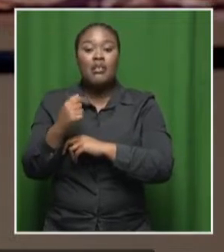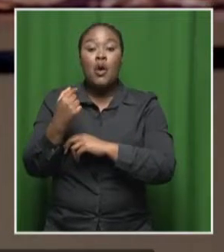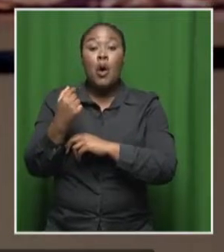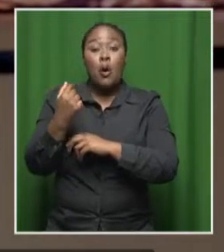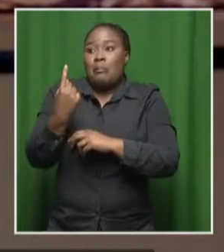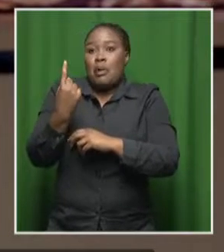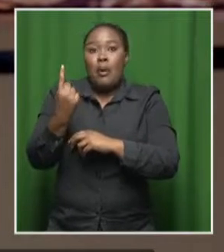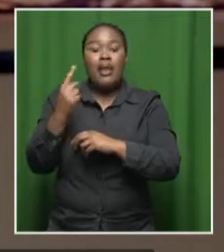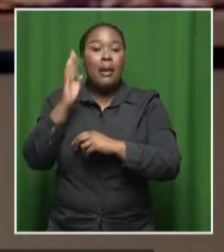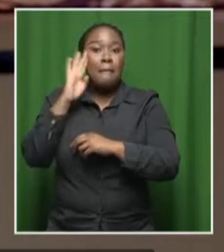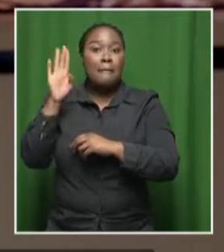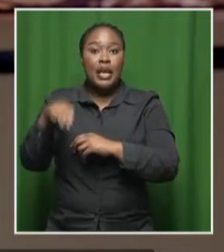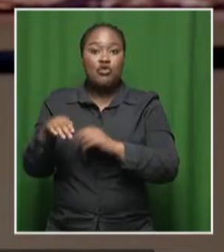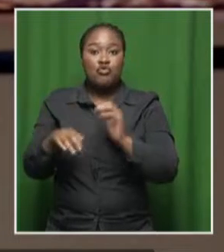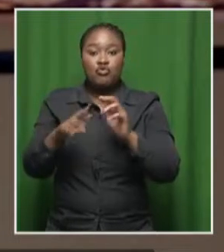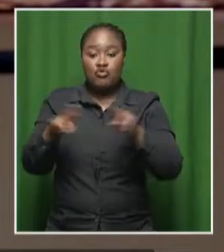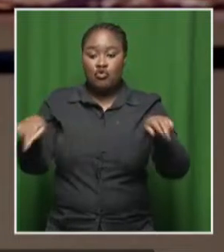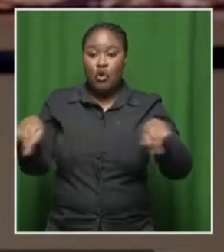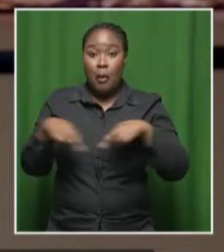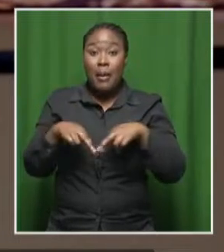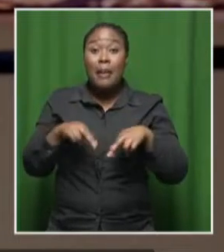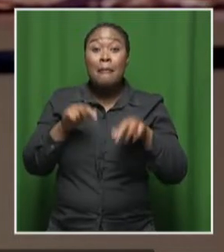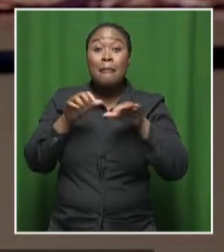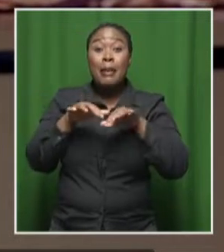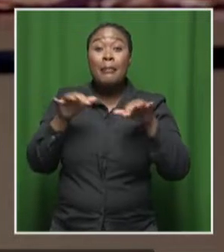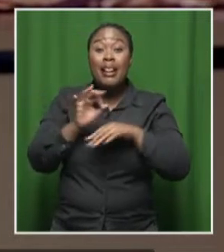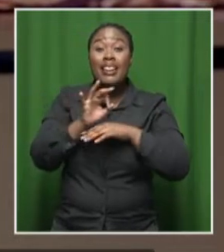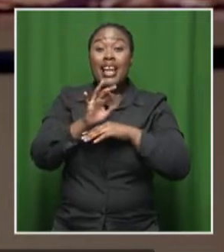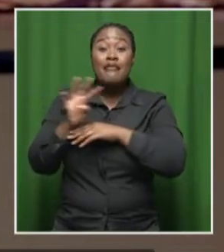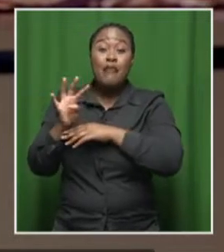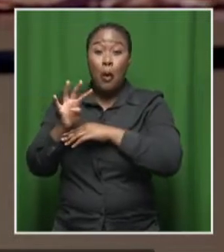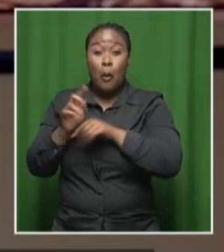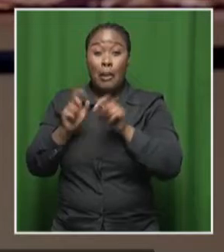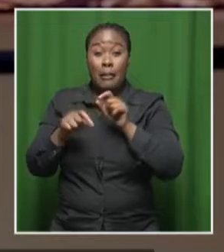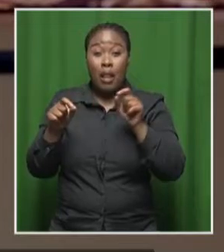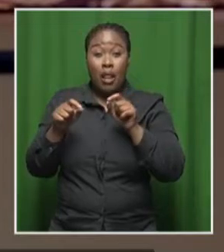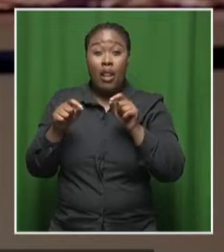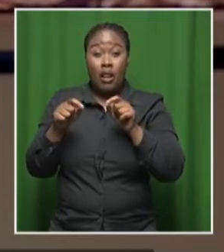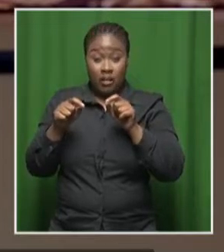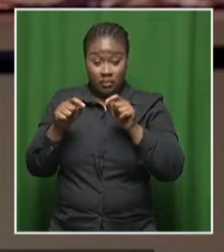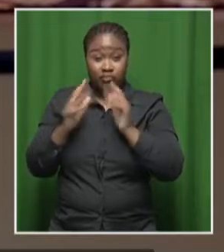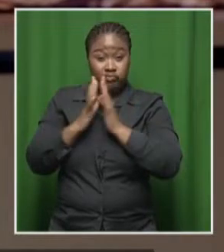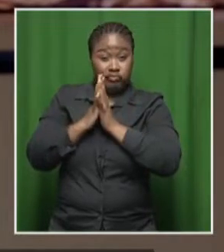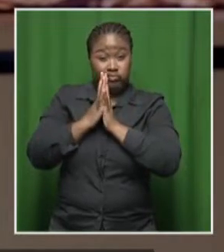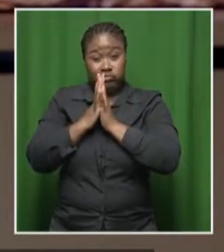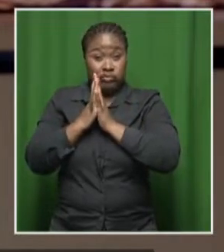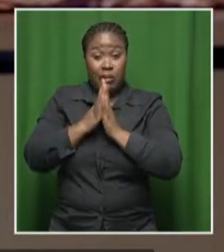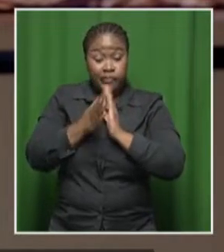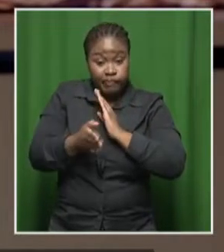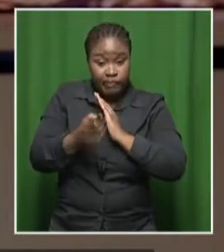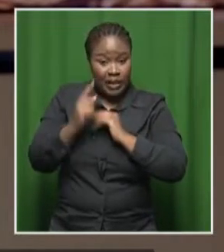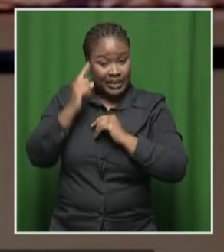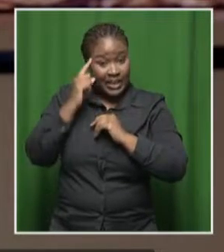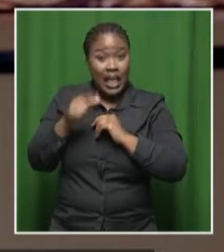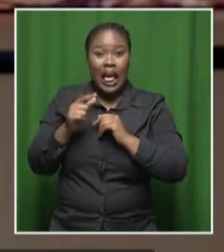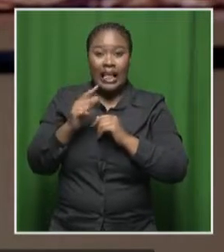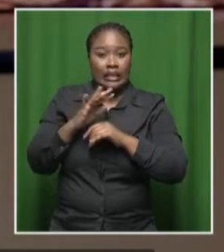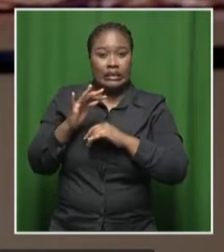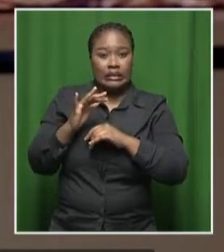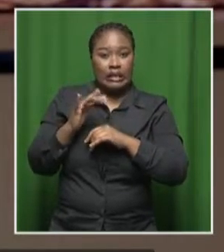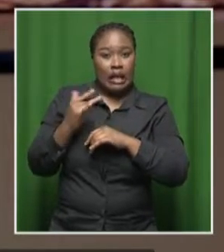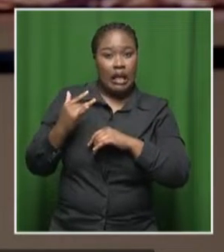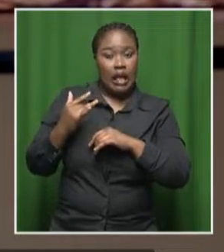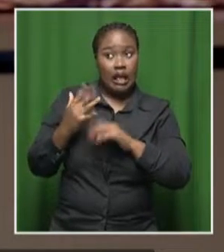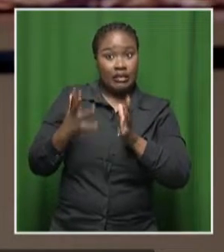34 people were living in what was really an informal shelter. I would not suggest that that's